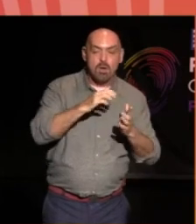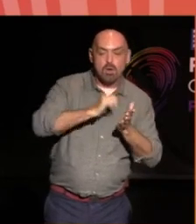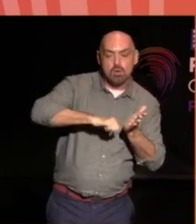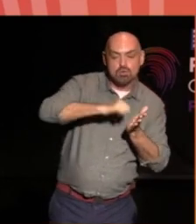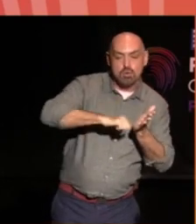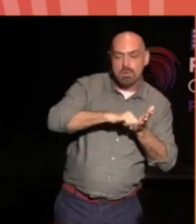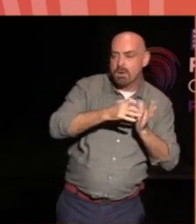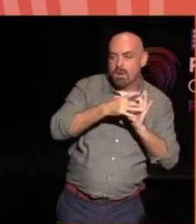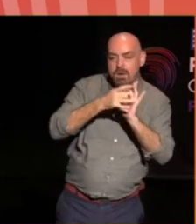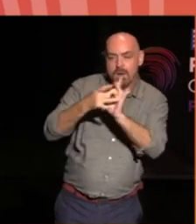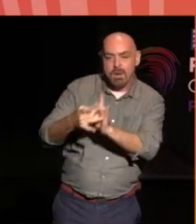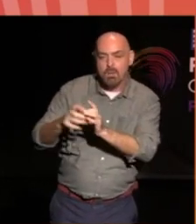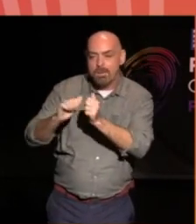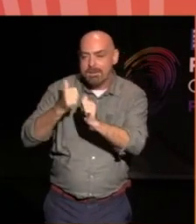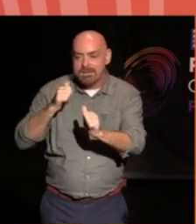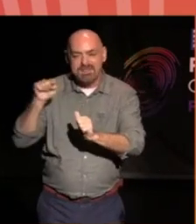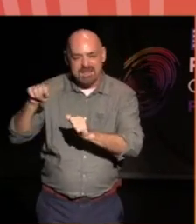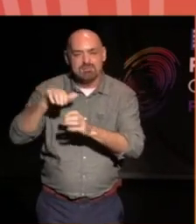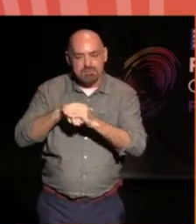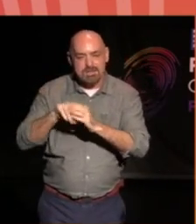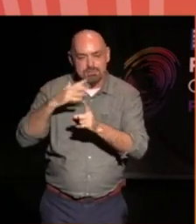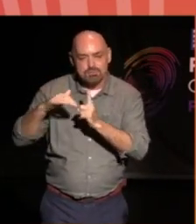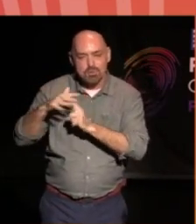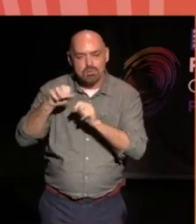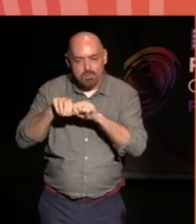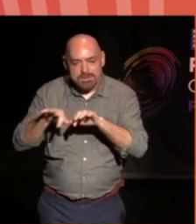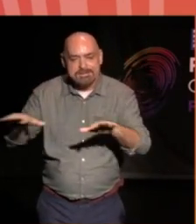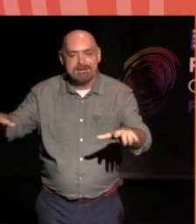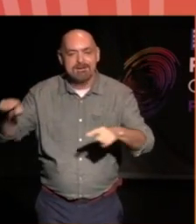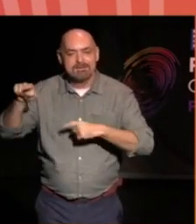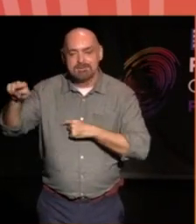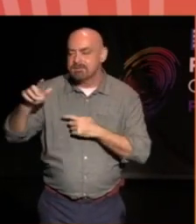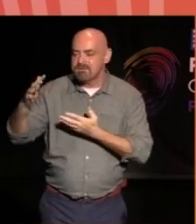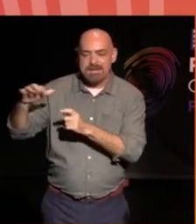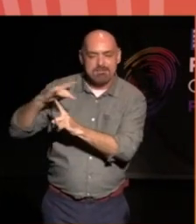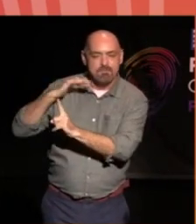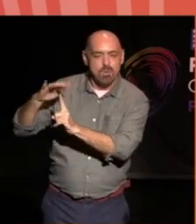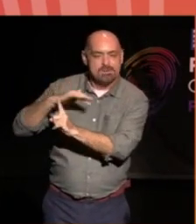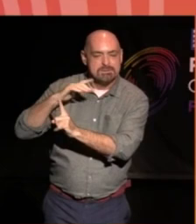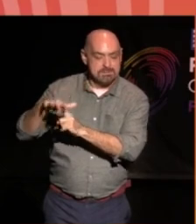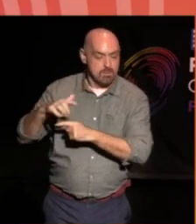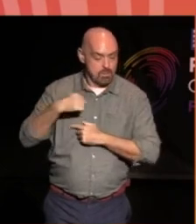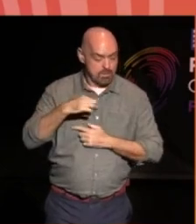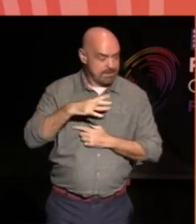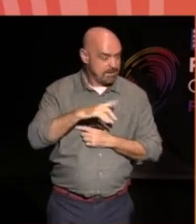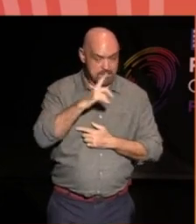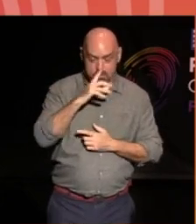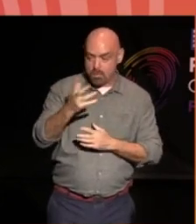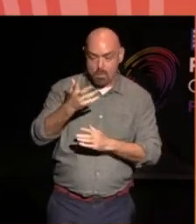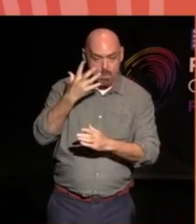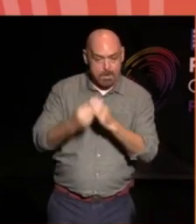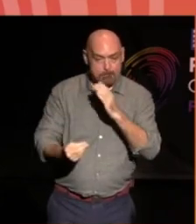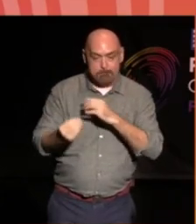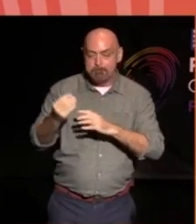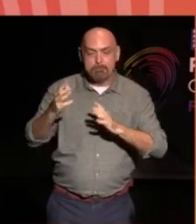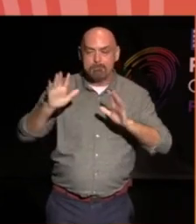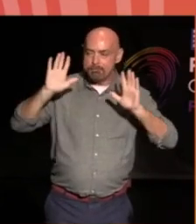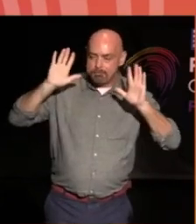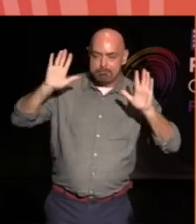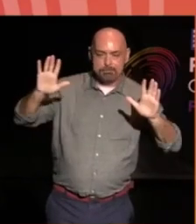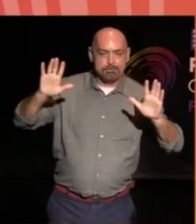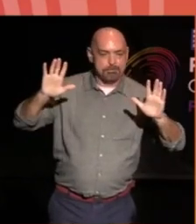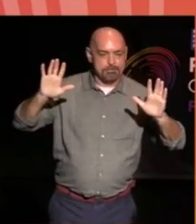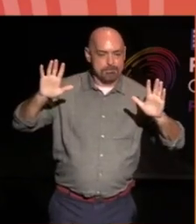connecting with the industry, which really is on social media. We need people to either emerge and kind of take their place